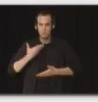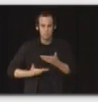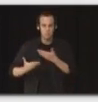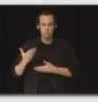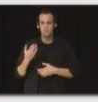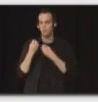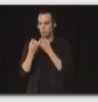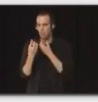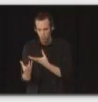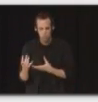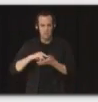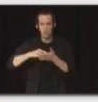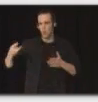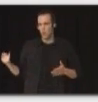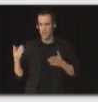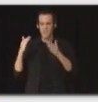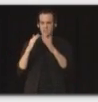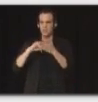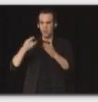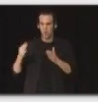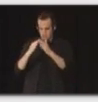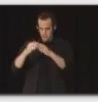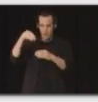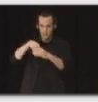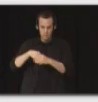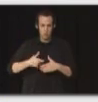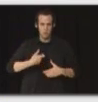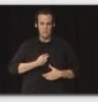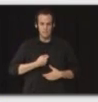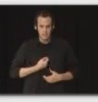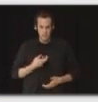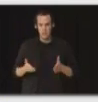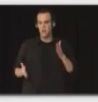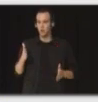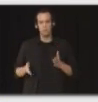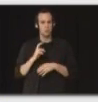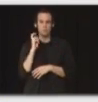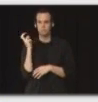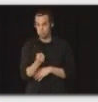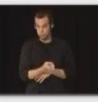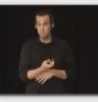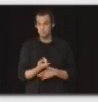research in technologies, in domotics, and robotics, and teleassistance for all.